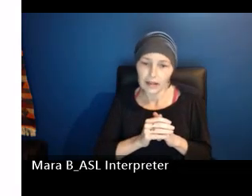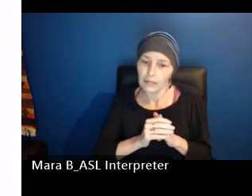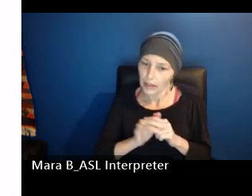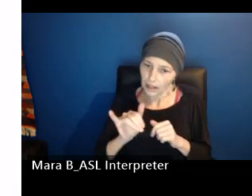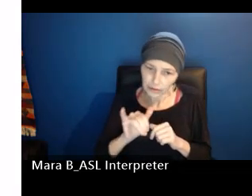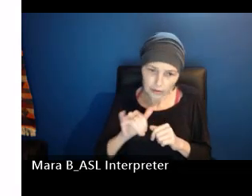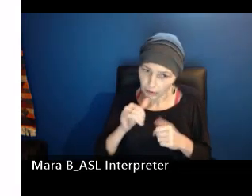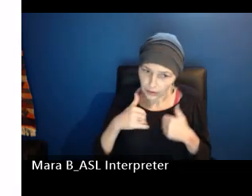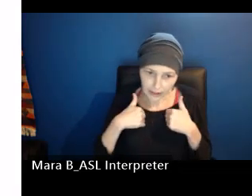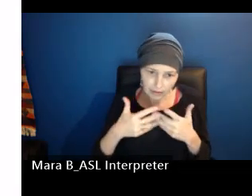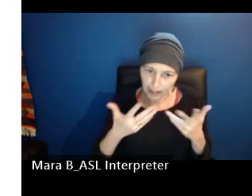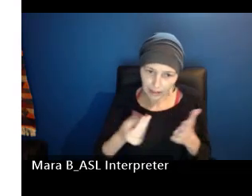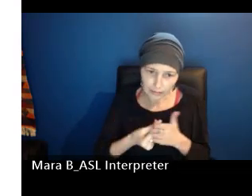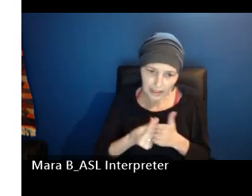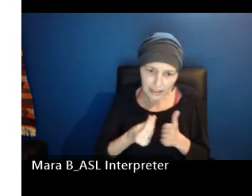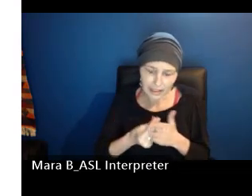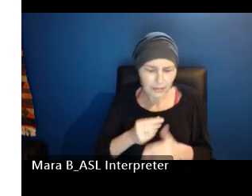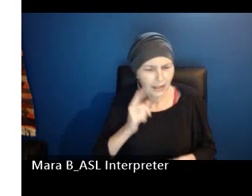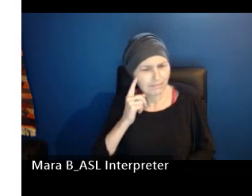find it's kind of interesting how